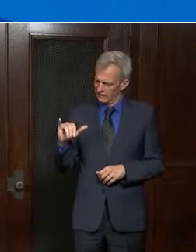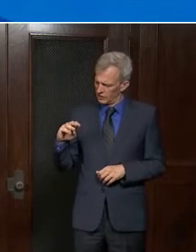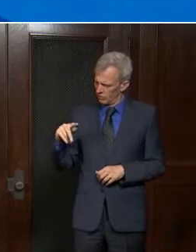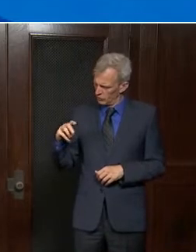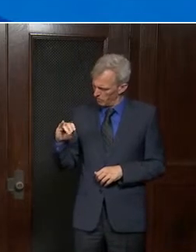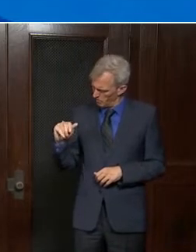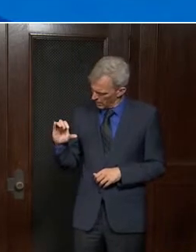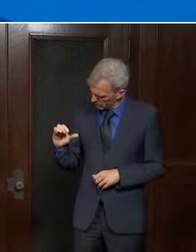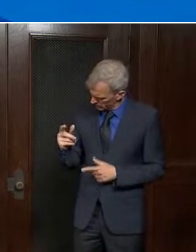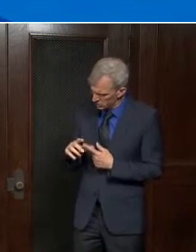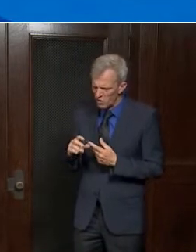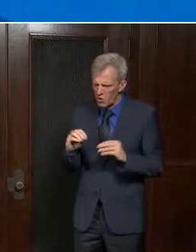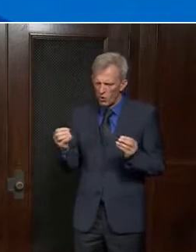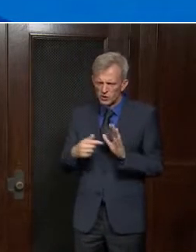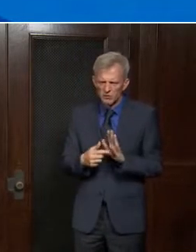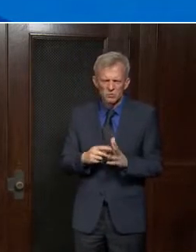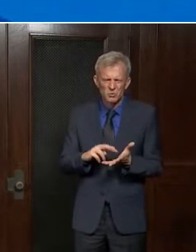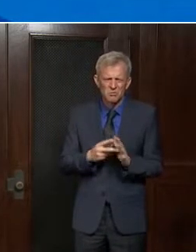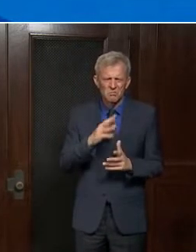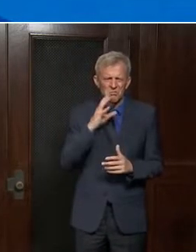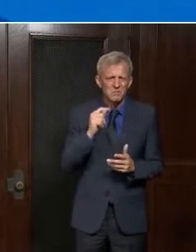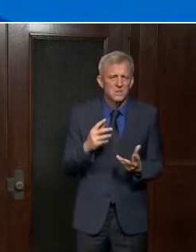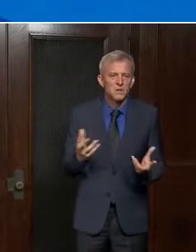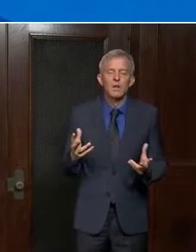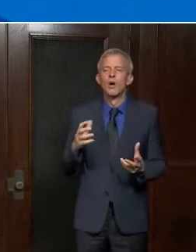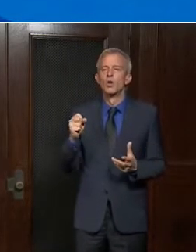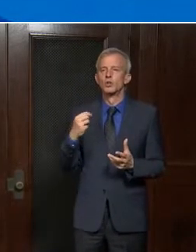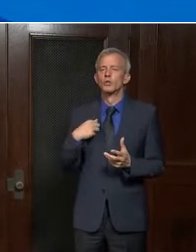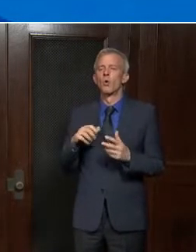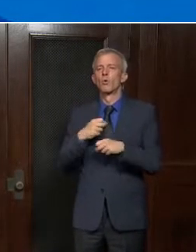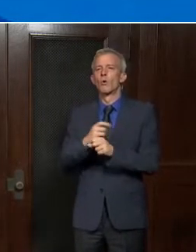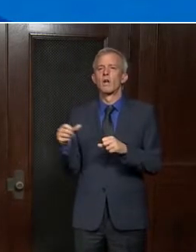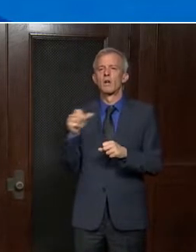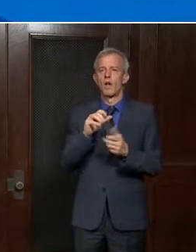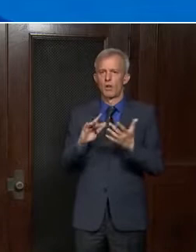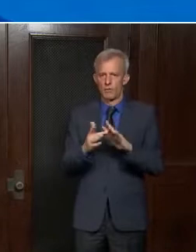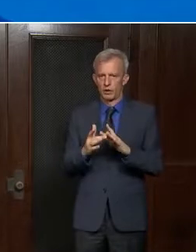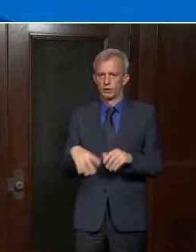is about dispelling this misinformation and disinformation at